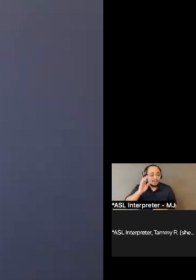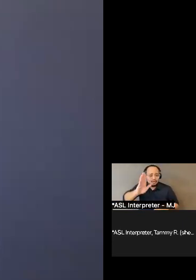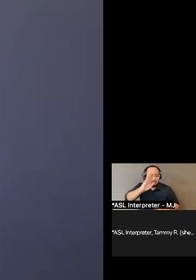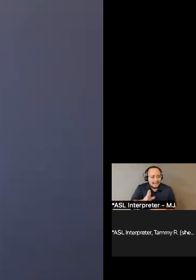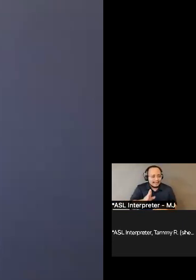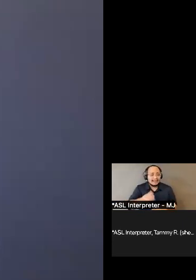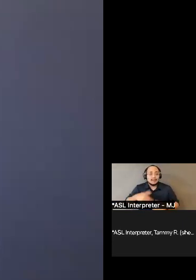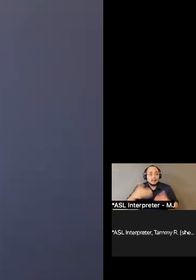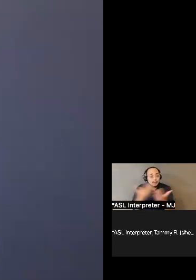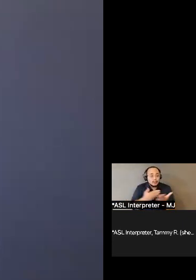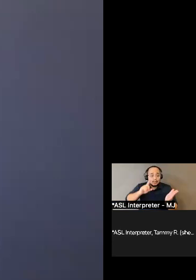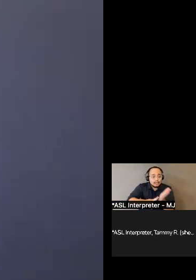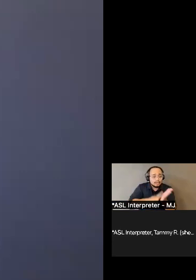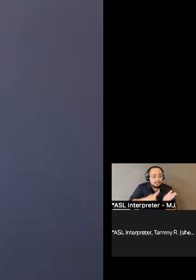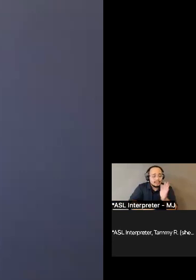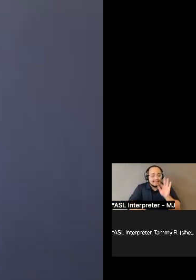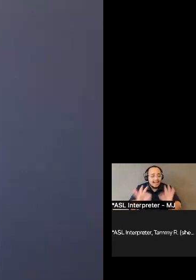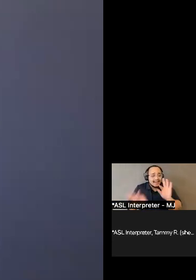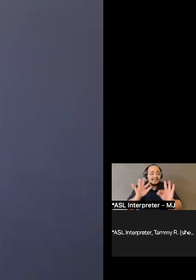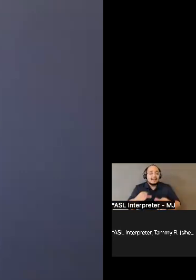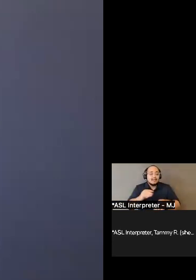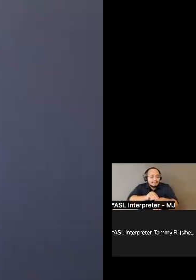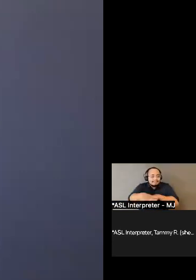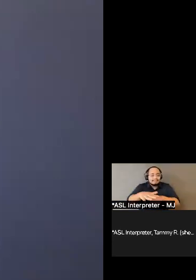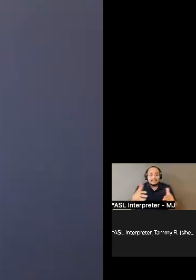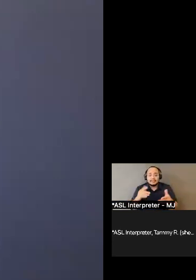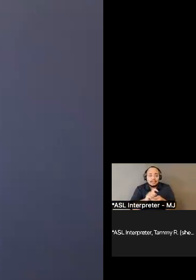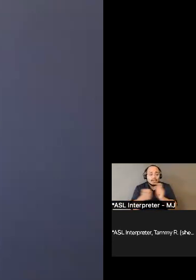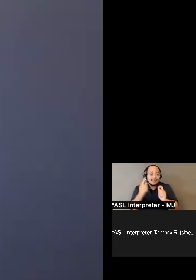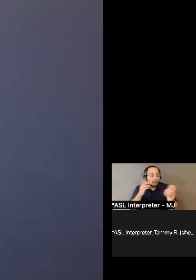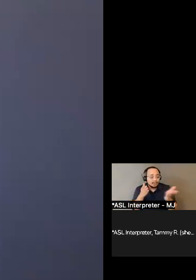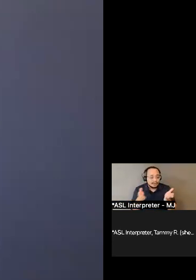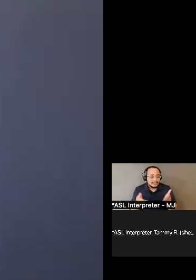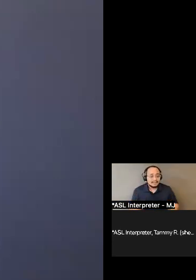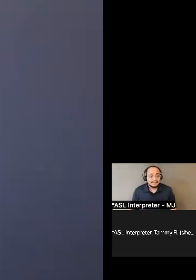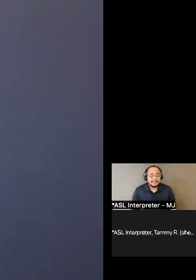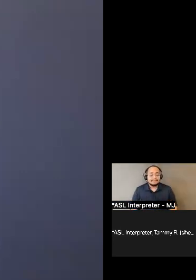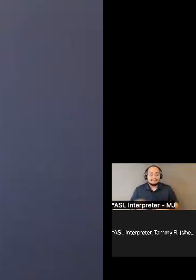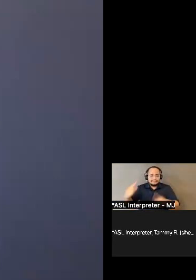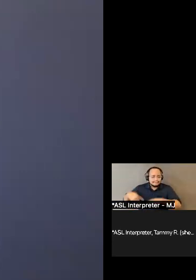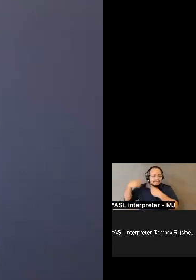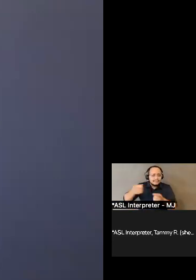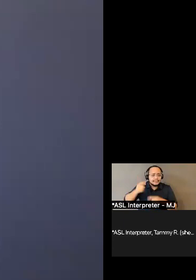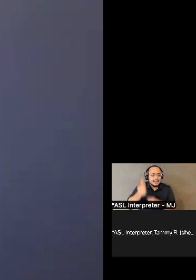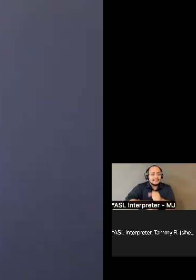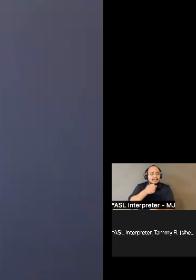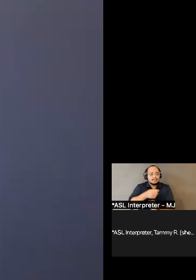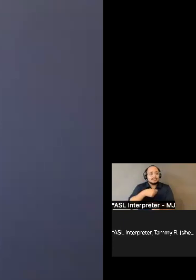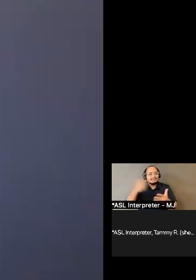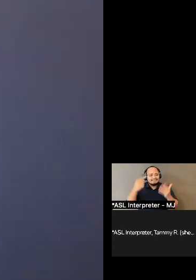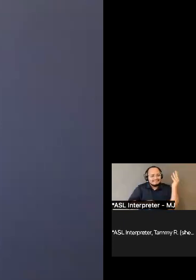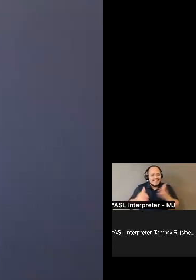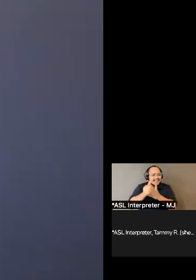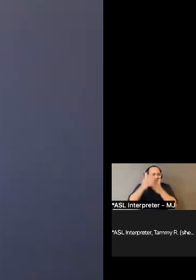new research findings that will spur meaningful changes in services. Over the last 10 years, these